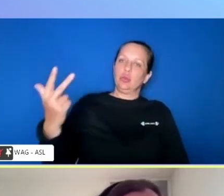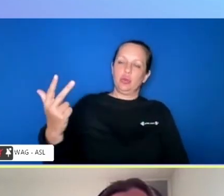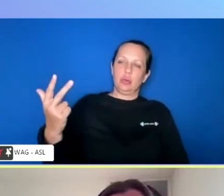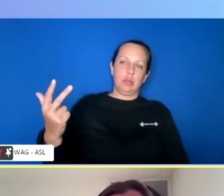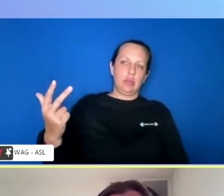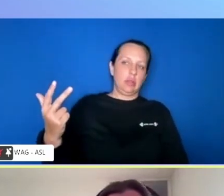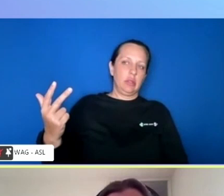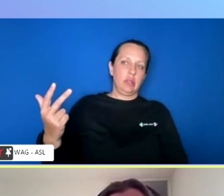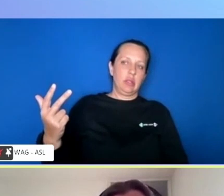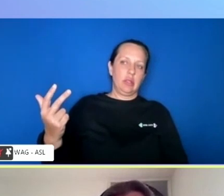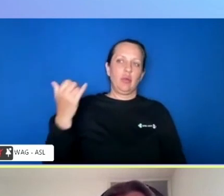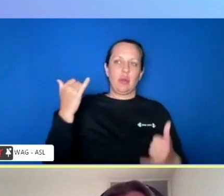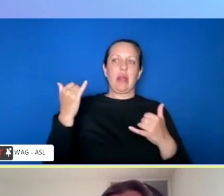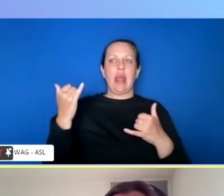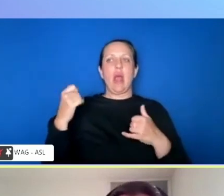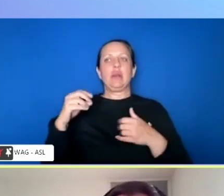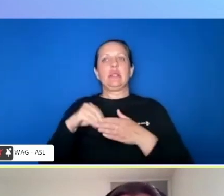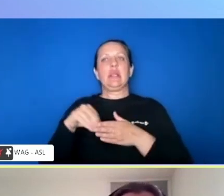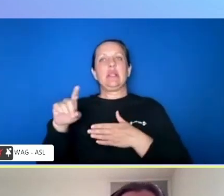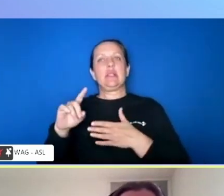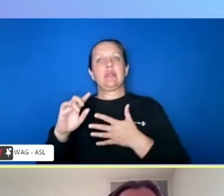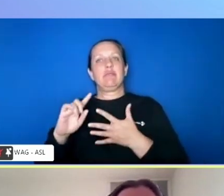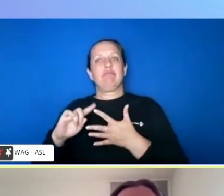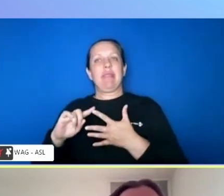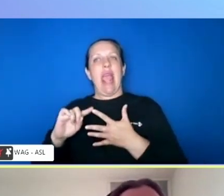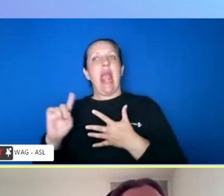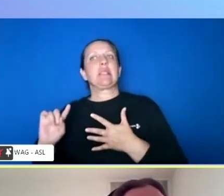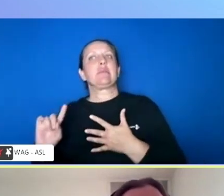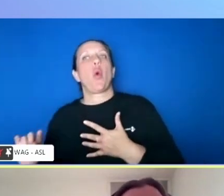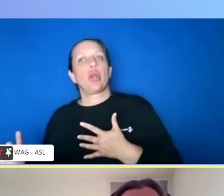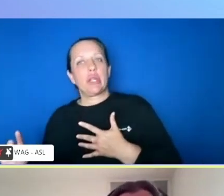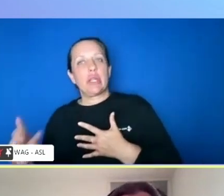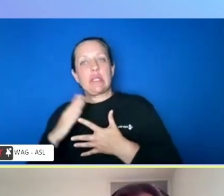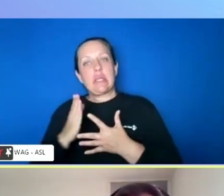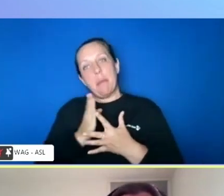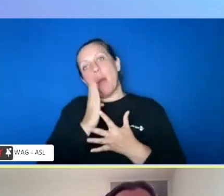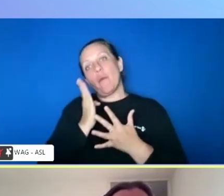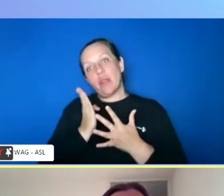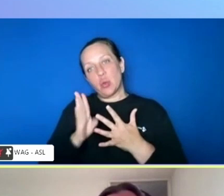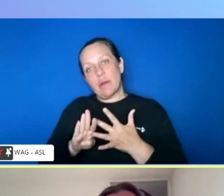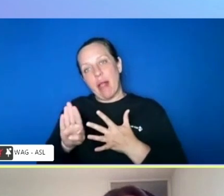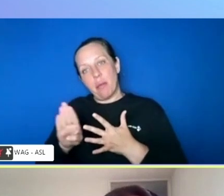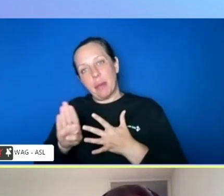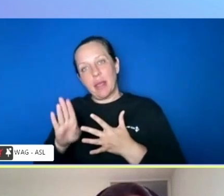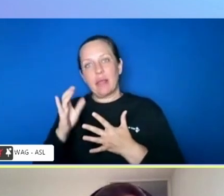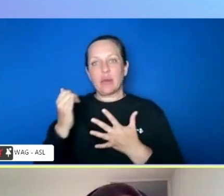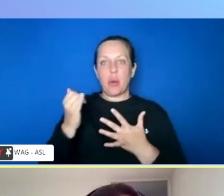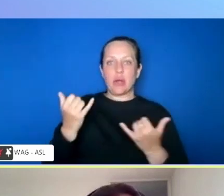its exploratory stage. Some things are moving to developing. And so that's kind of where we're at